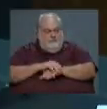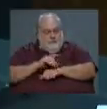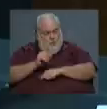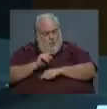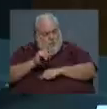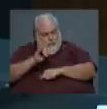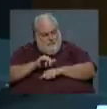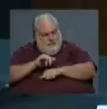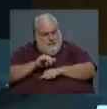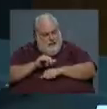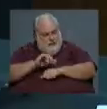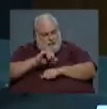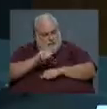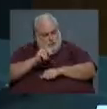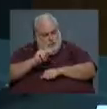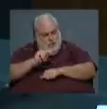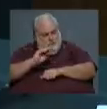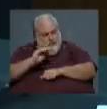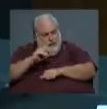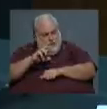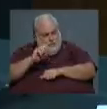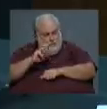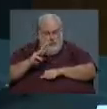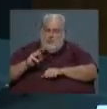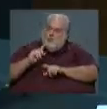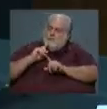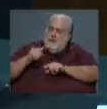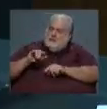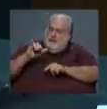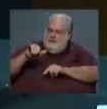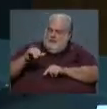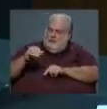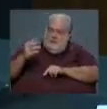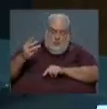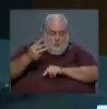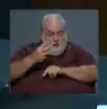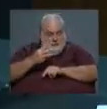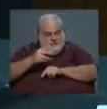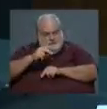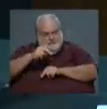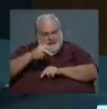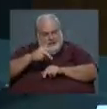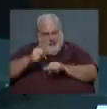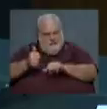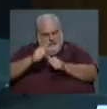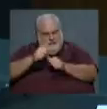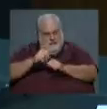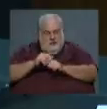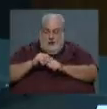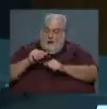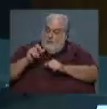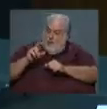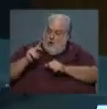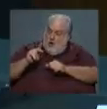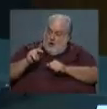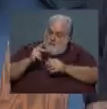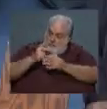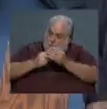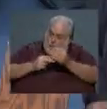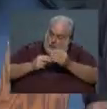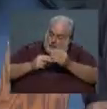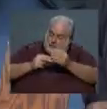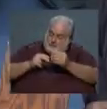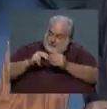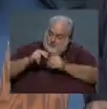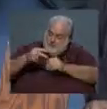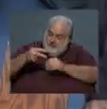John Barrow or is it? It's at John Barrow, yes, that one is. Are both of them Second John Baptist? Barrow? Pardon? Are both of them Second Baptist?